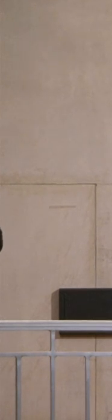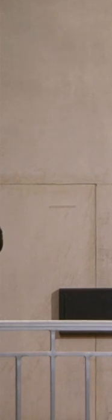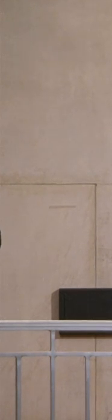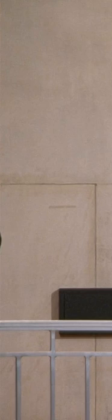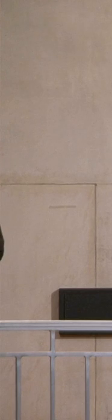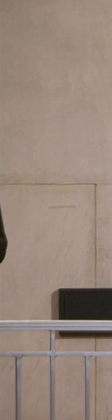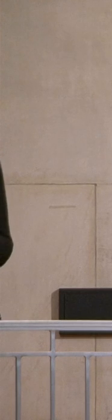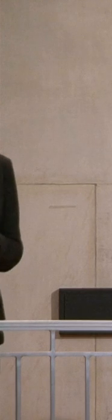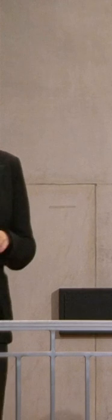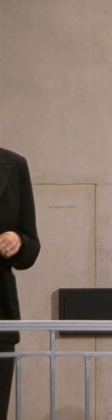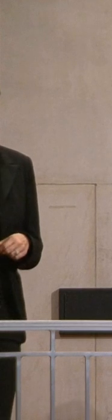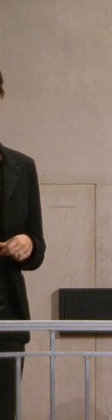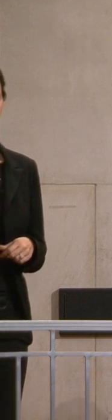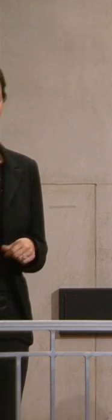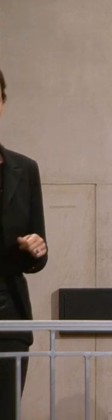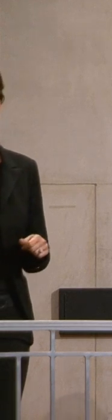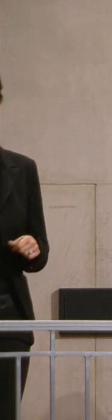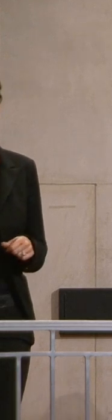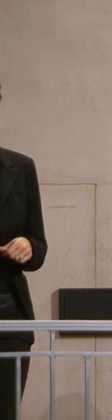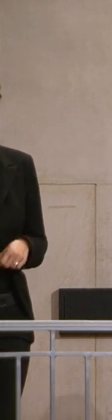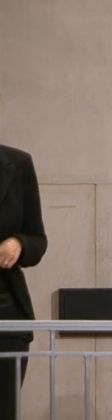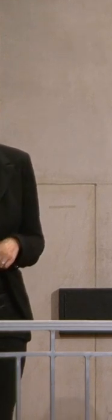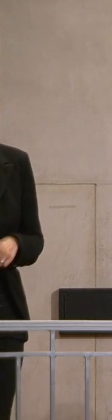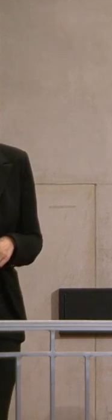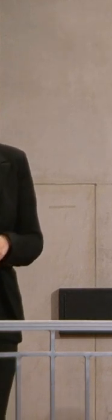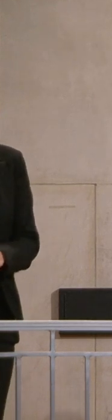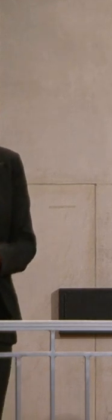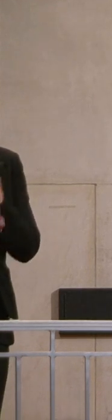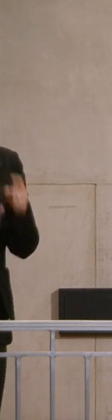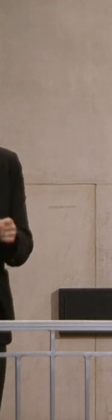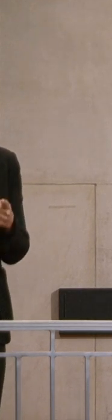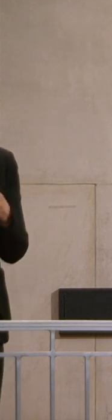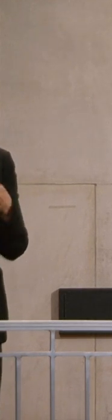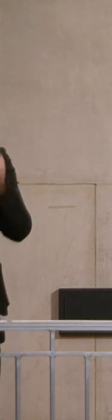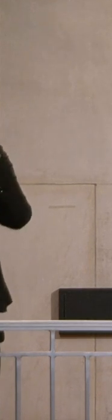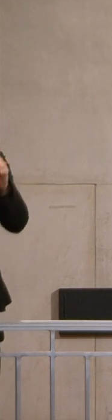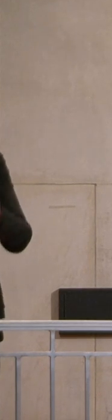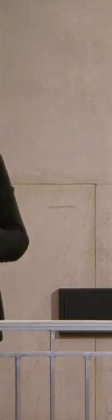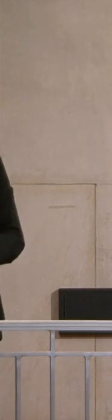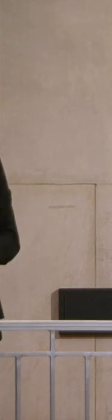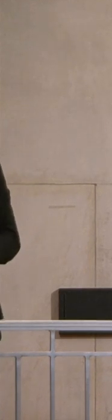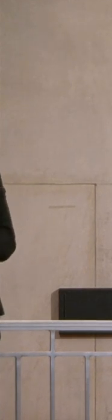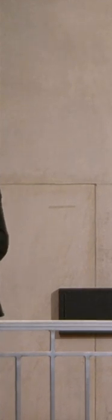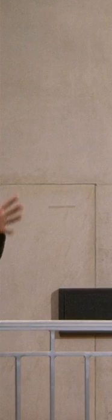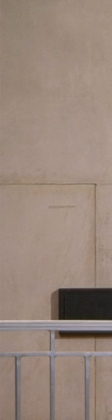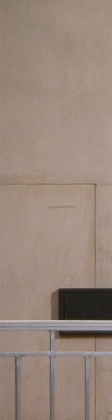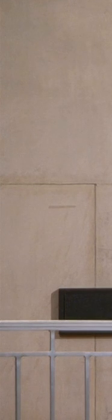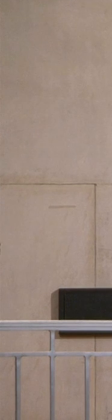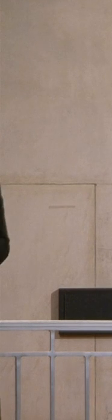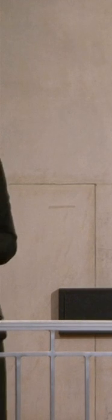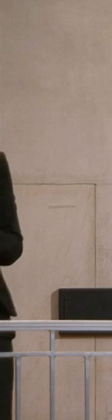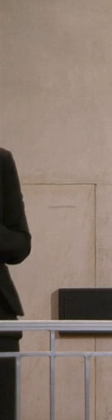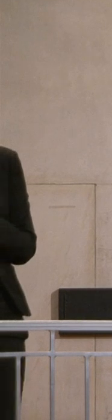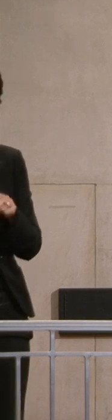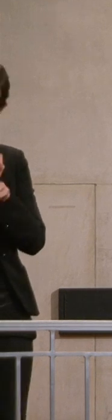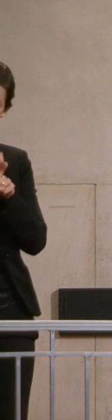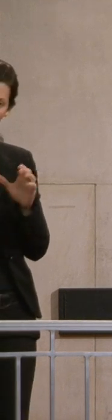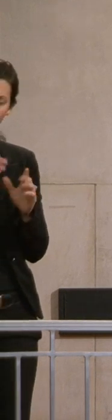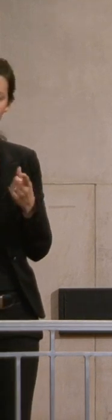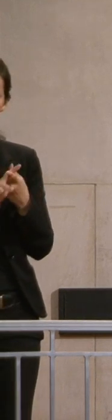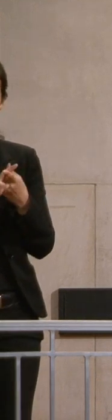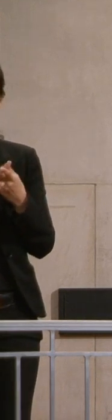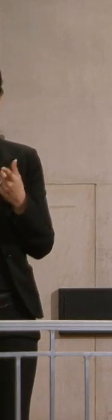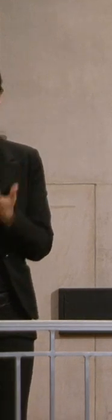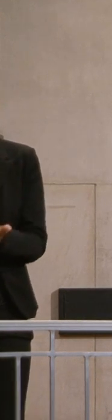FBI Pride. Ashley has significantly contributed to the mission of the FBI by encouraging LGBT employees to step